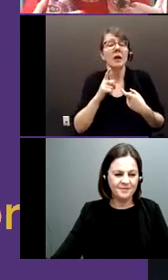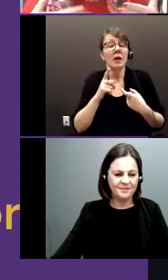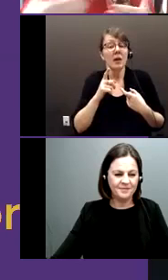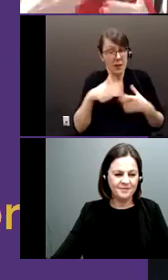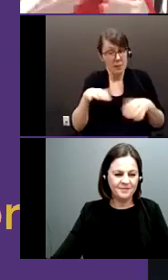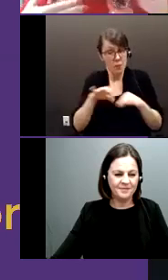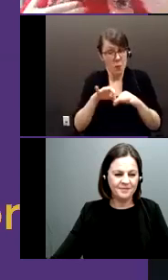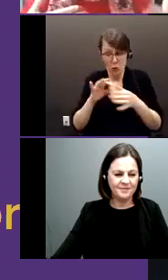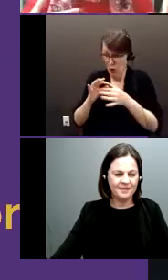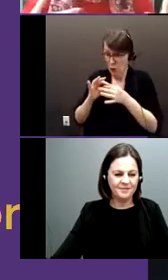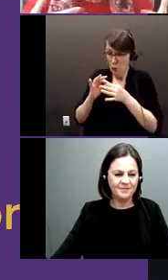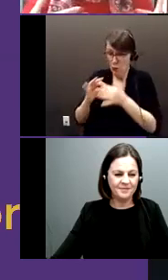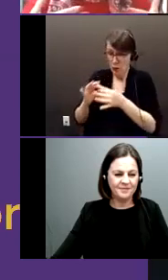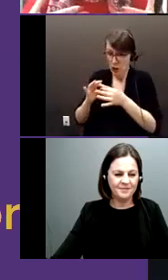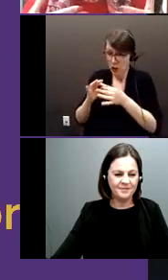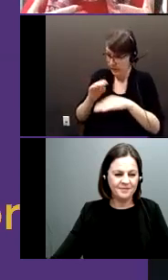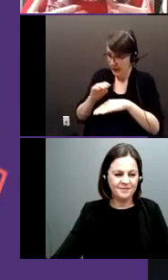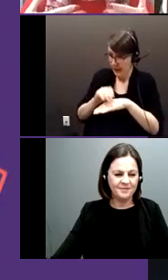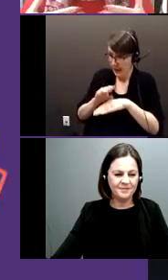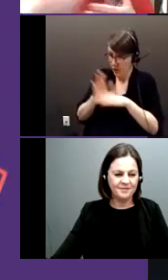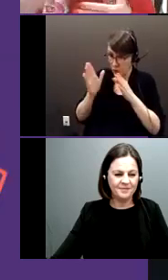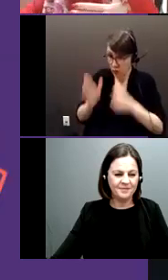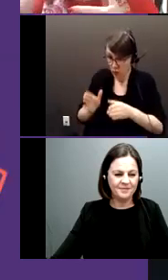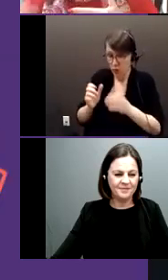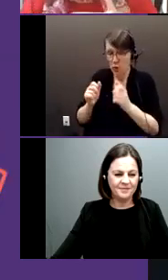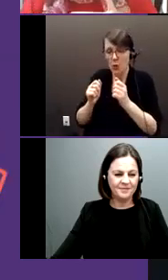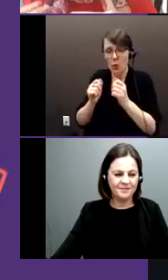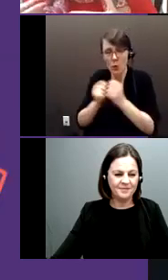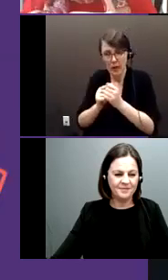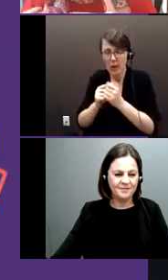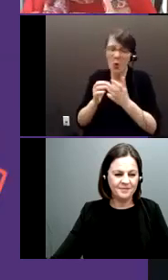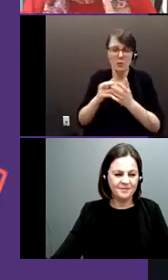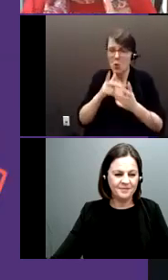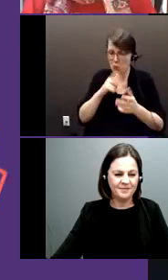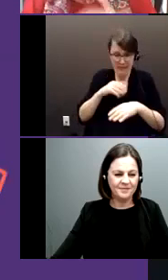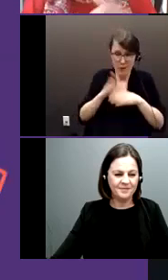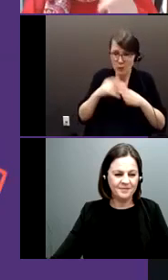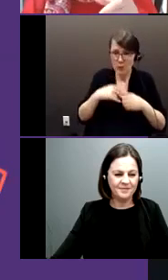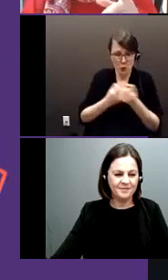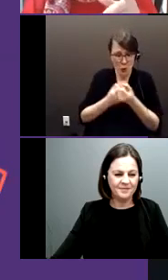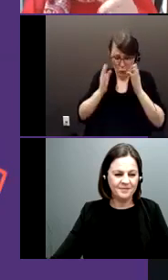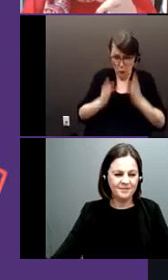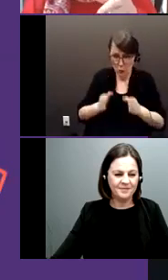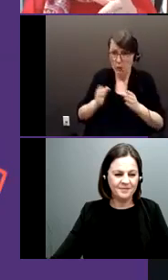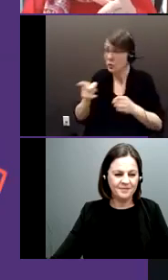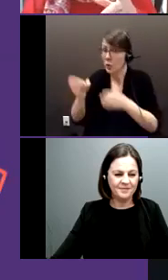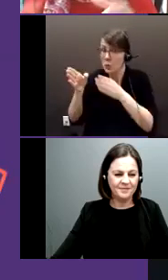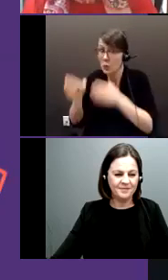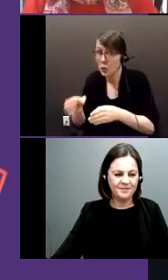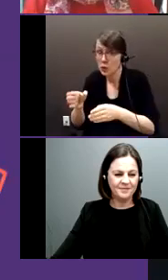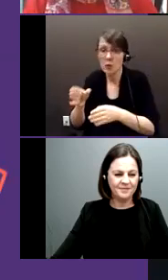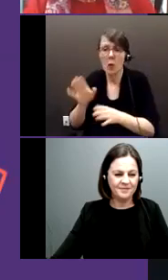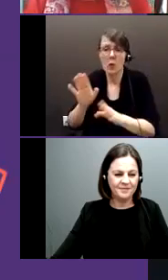the counselor or the support person and the person who's experienced trauma. I'm not quite there yet, Laura.